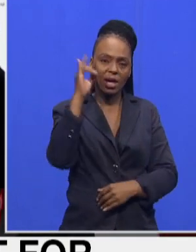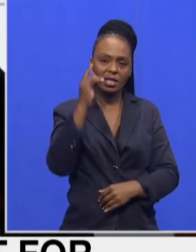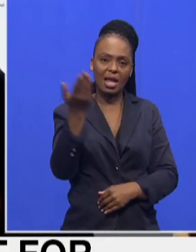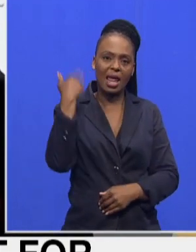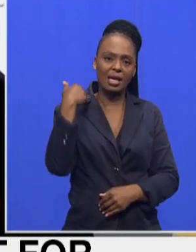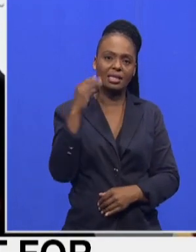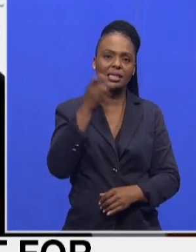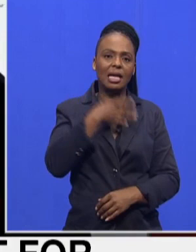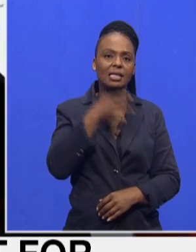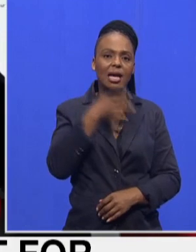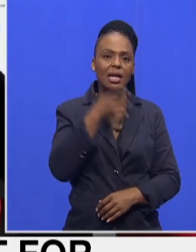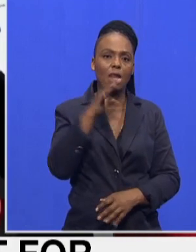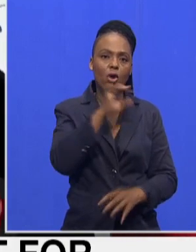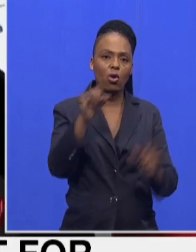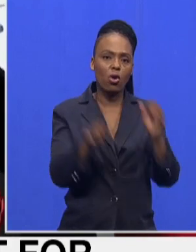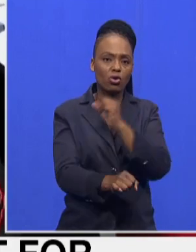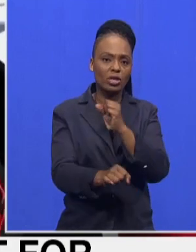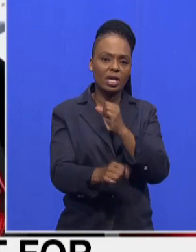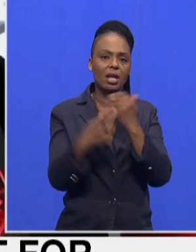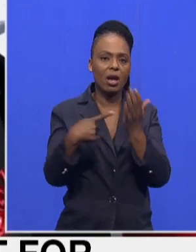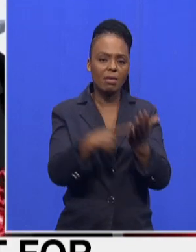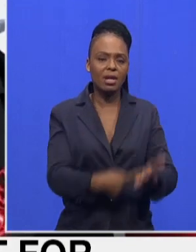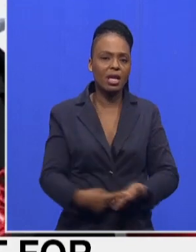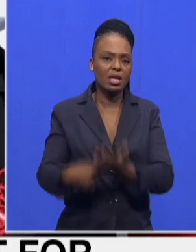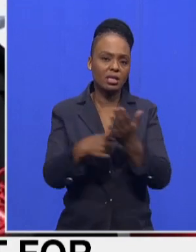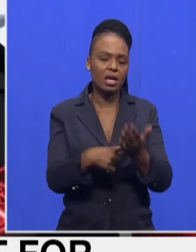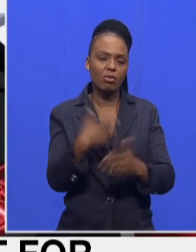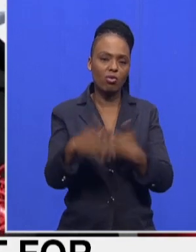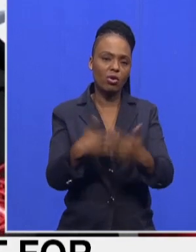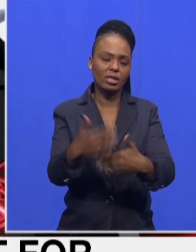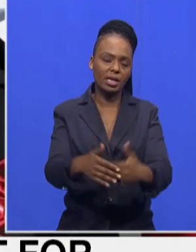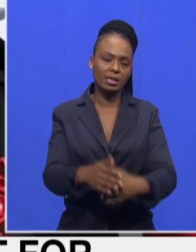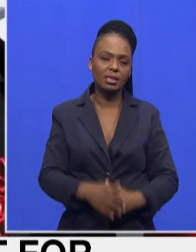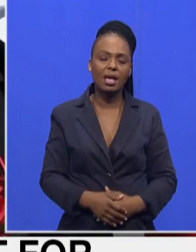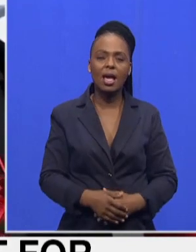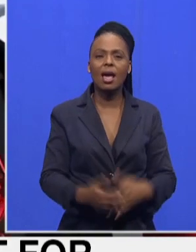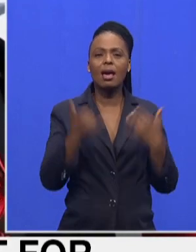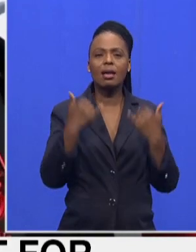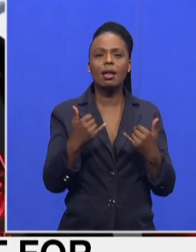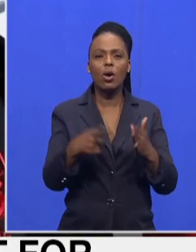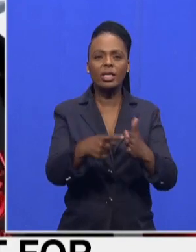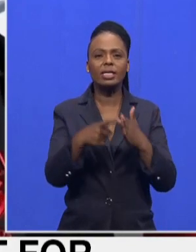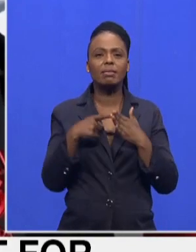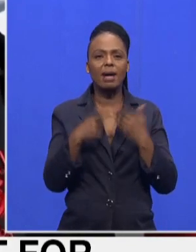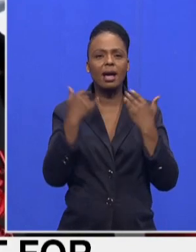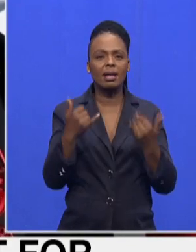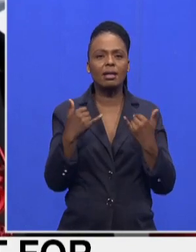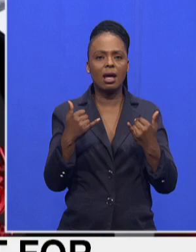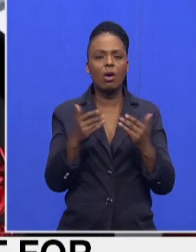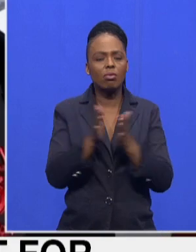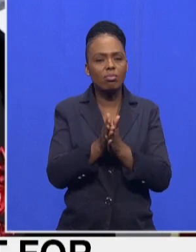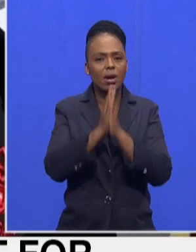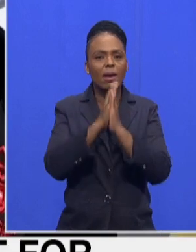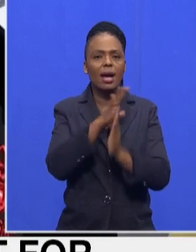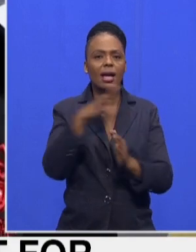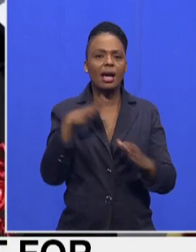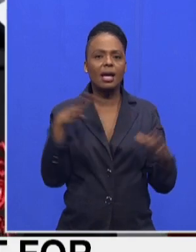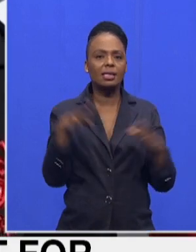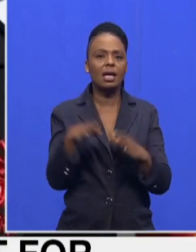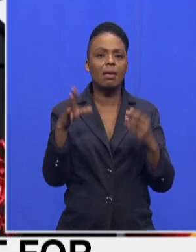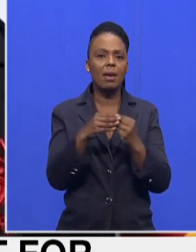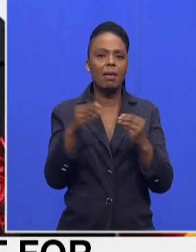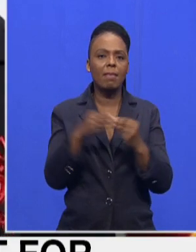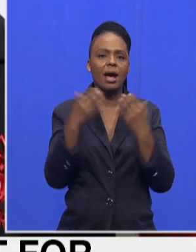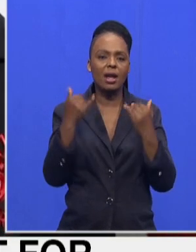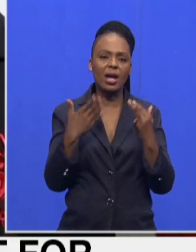the conclusion was a mediation process. So what we had demanded and requested, appealing to the council members, was the immediate